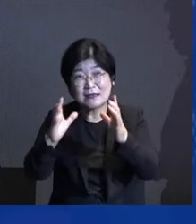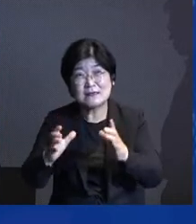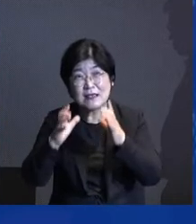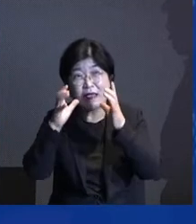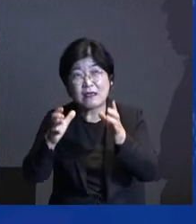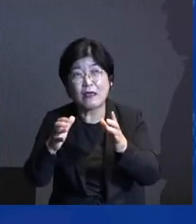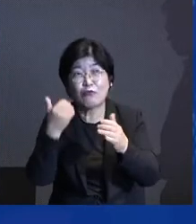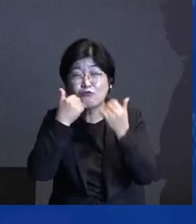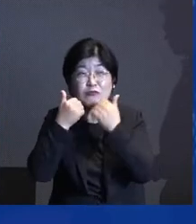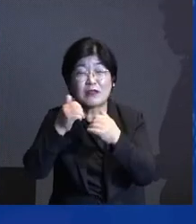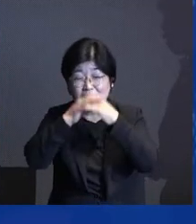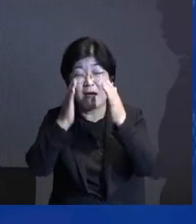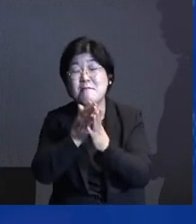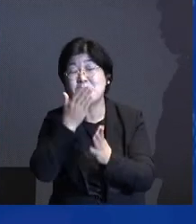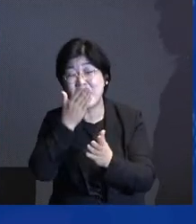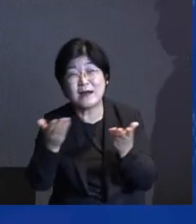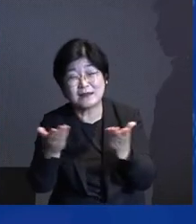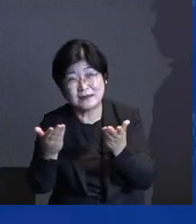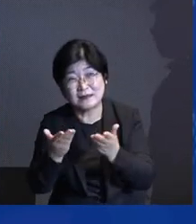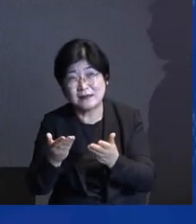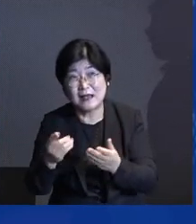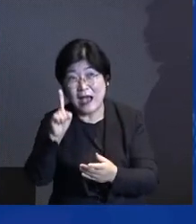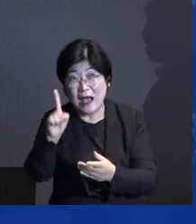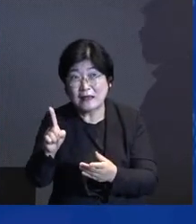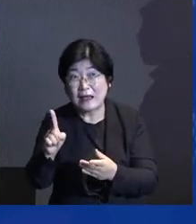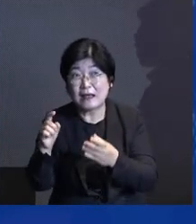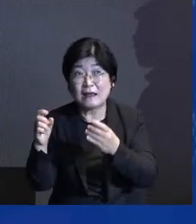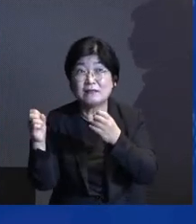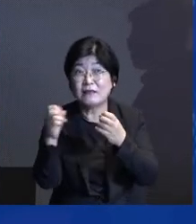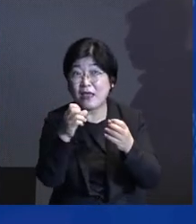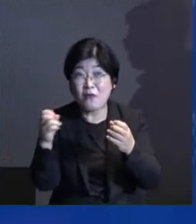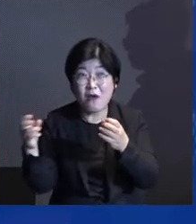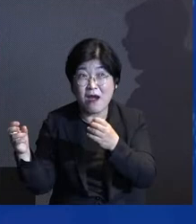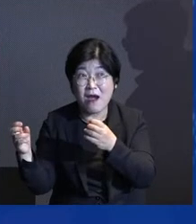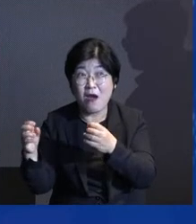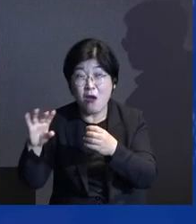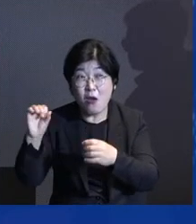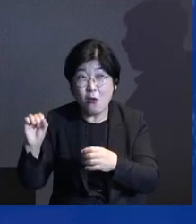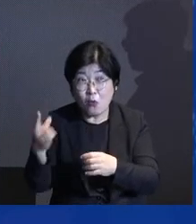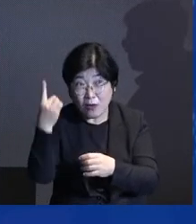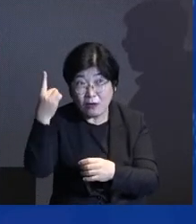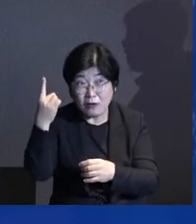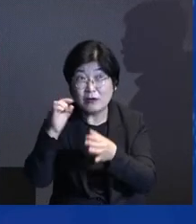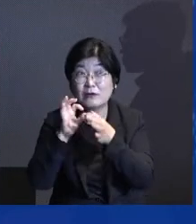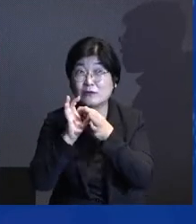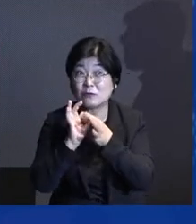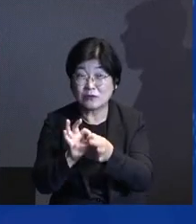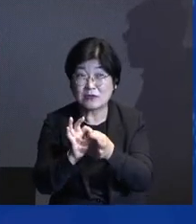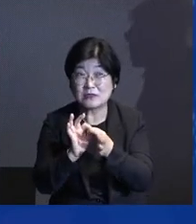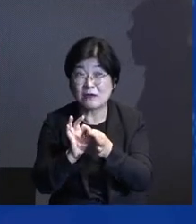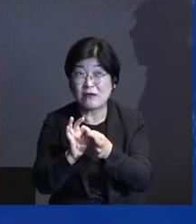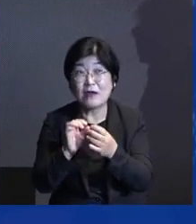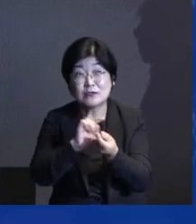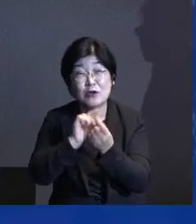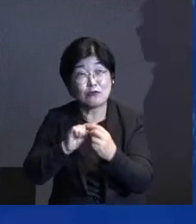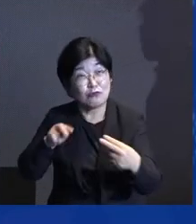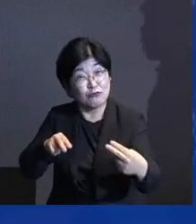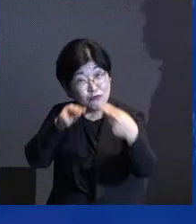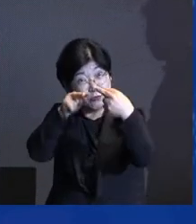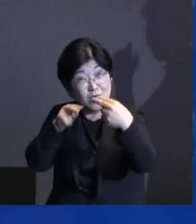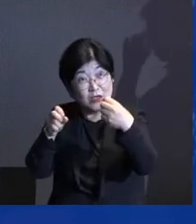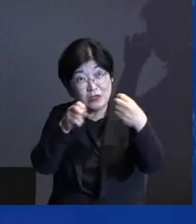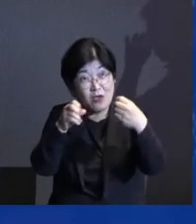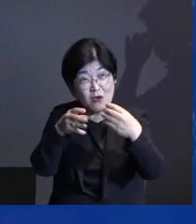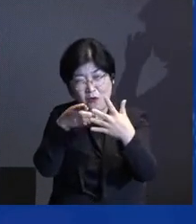it breaks the ice to talk about other, sometimes more, also sensitive